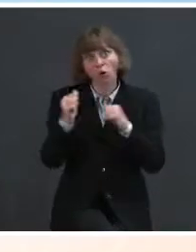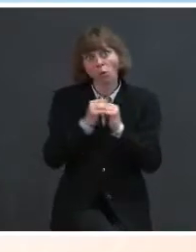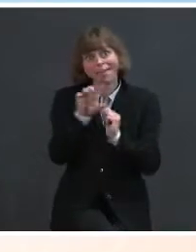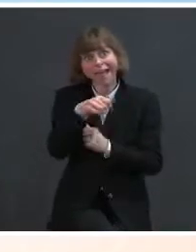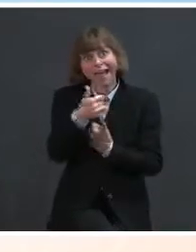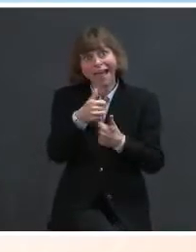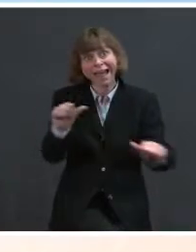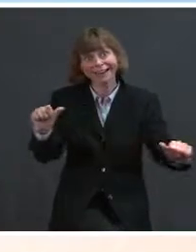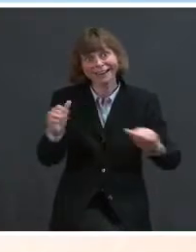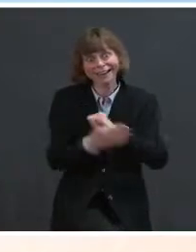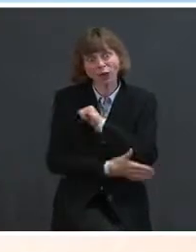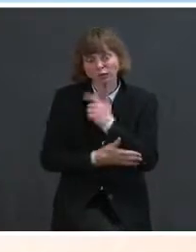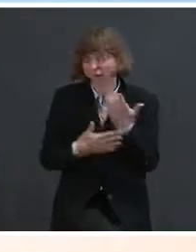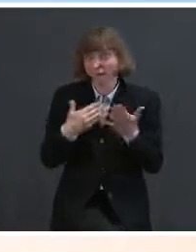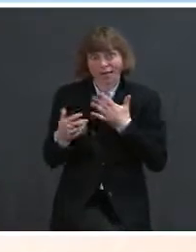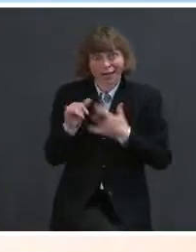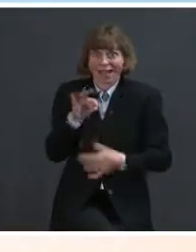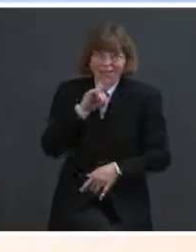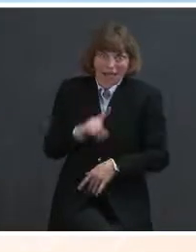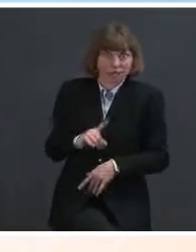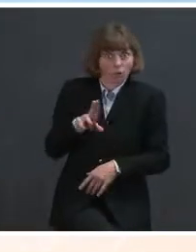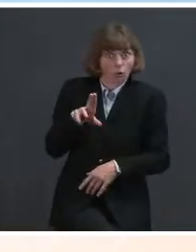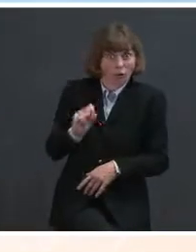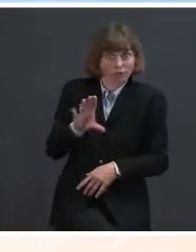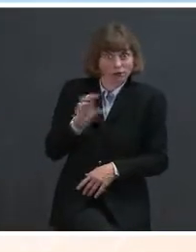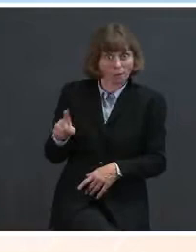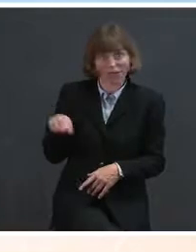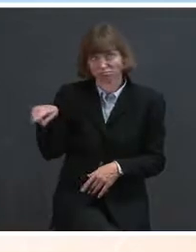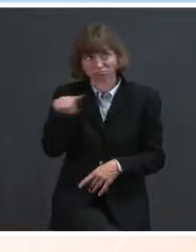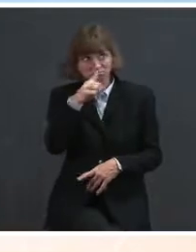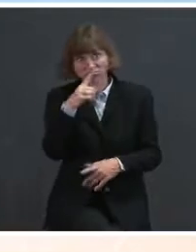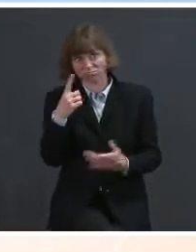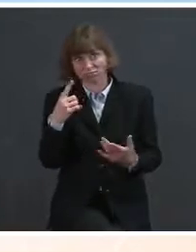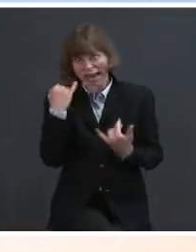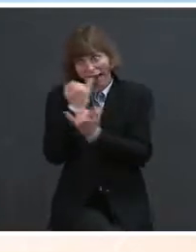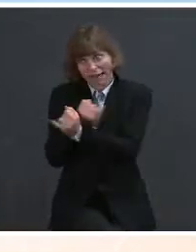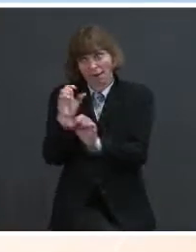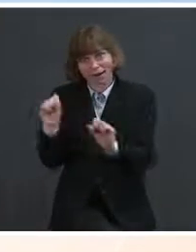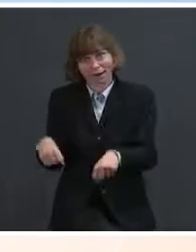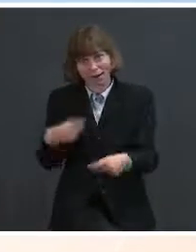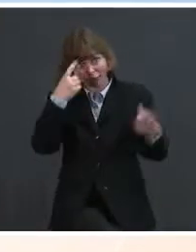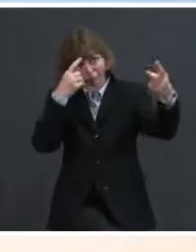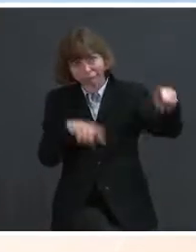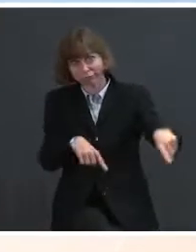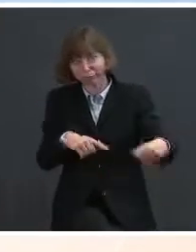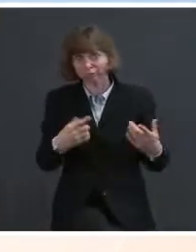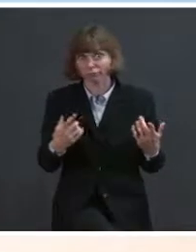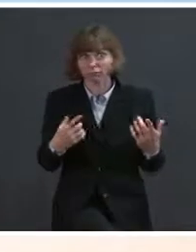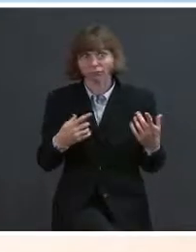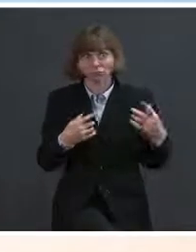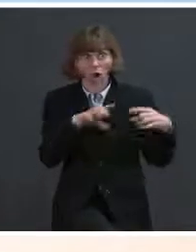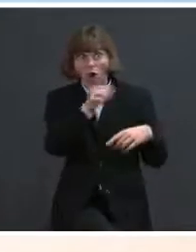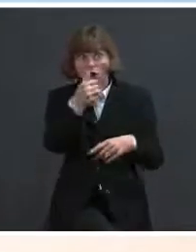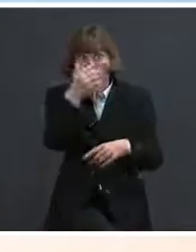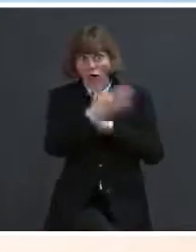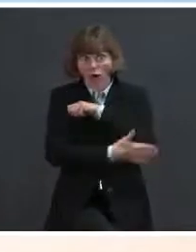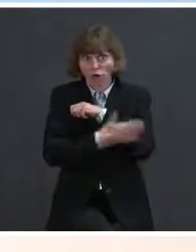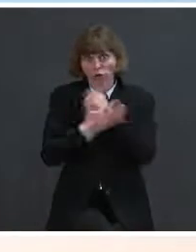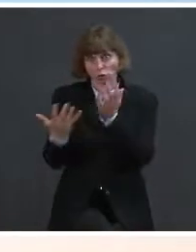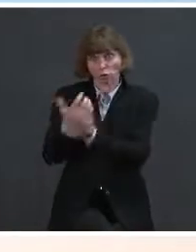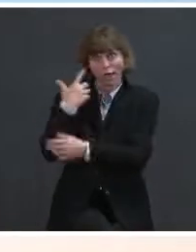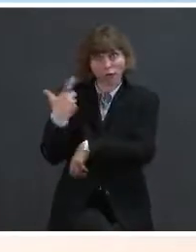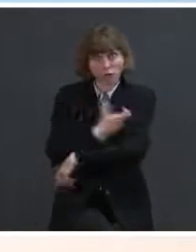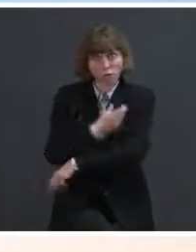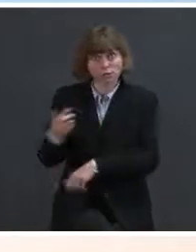country to fulfill and to work on a deal to get access to doses. Go ahead. Jen, if I I'm can, voting in Jess. Go we ahead. just heard from